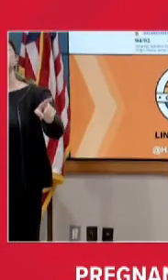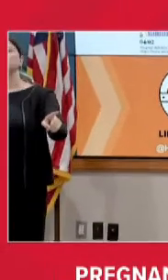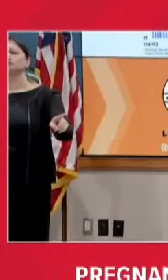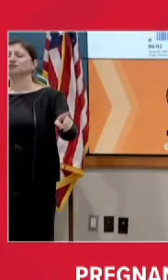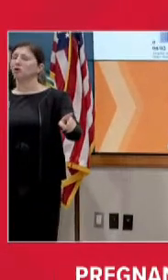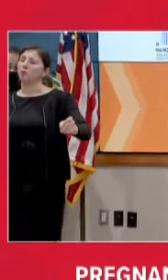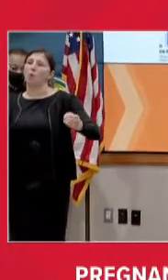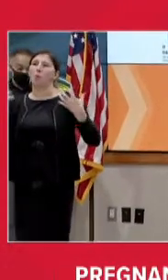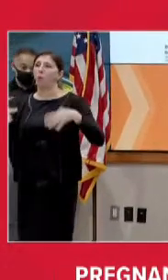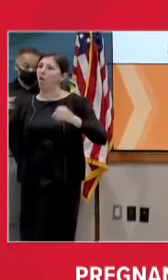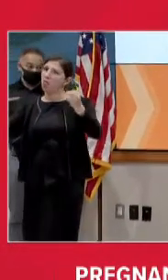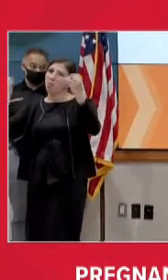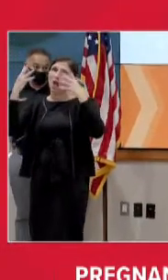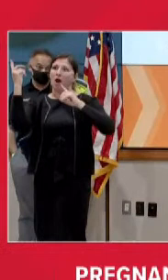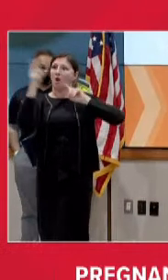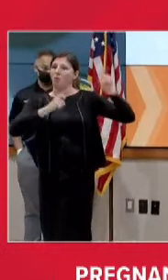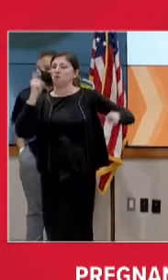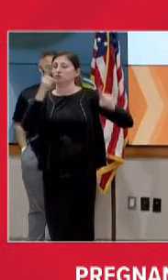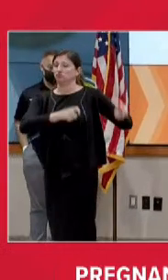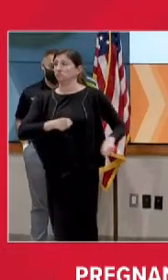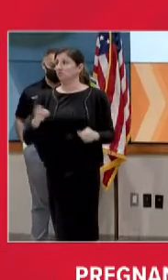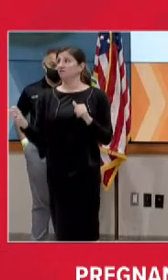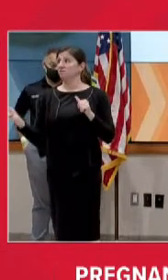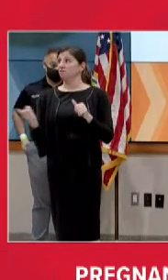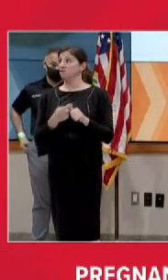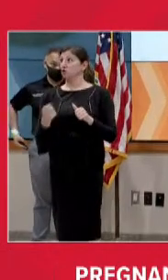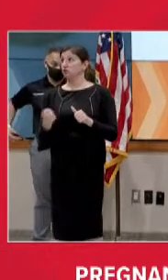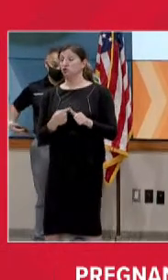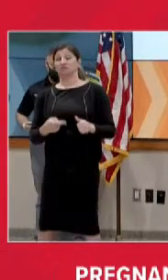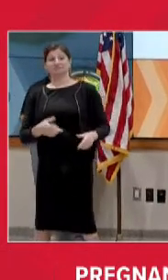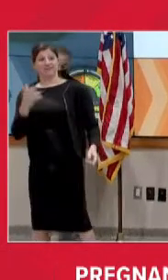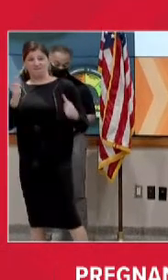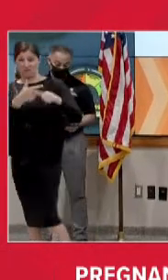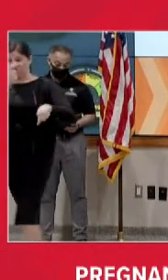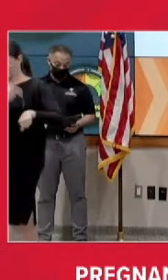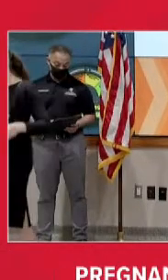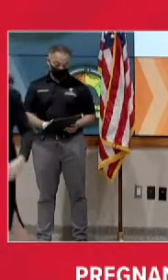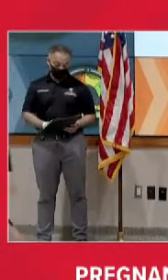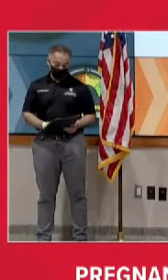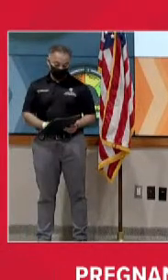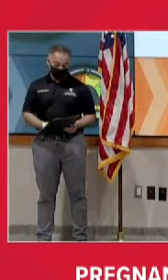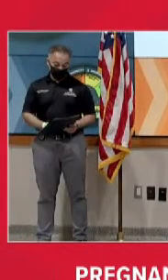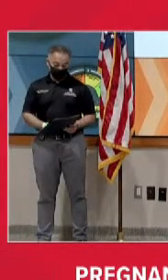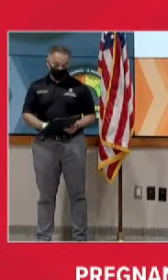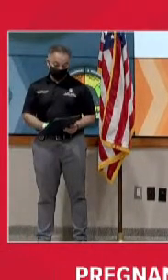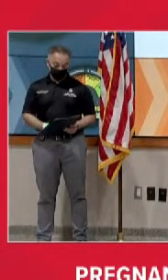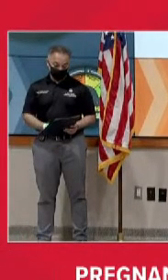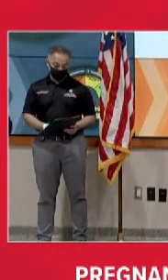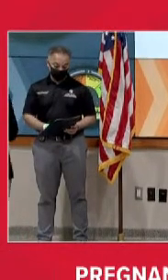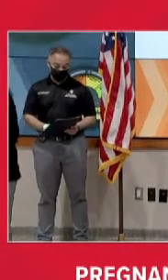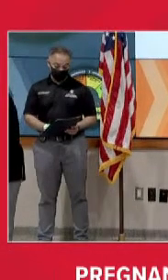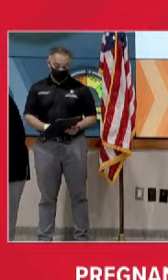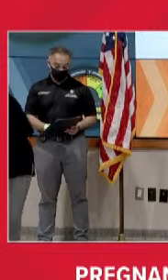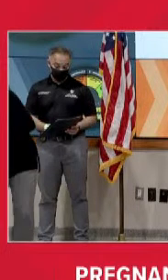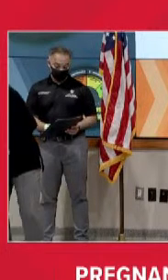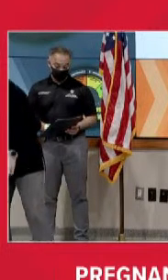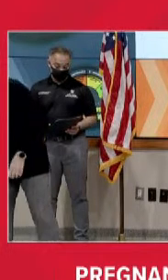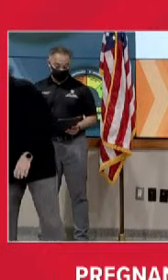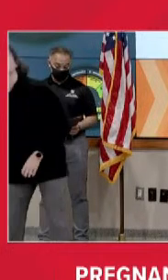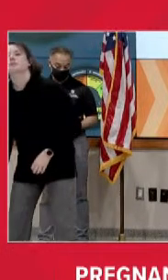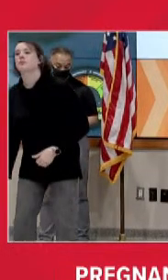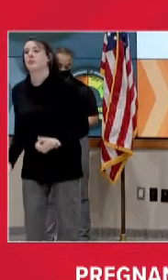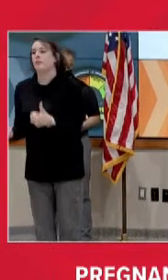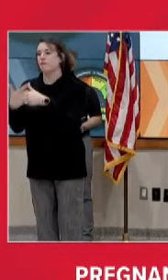got a lot of questions here, as you can imagine. First of all, it's the first time that the color wheel will be on red.